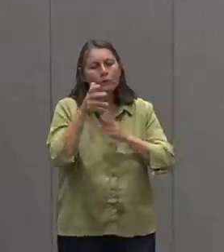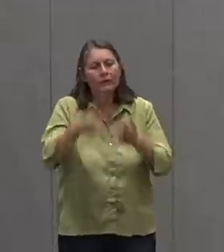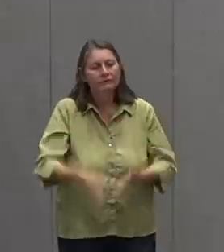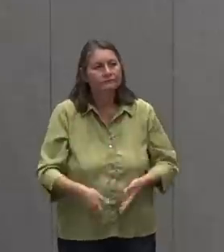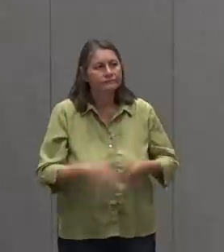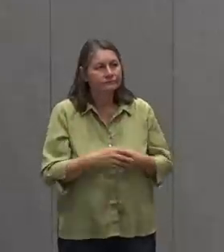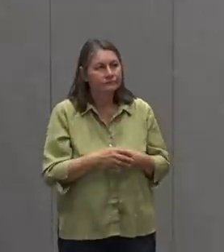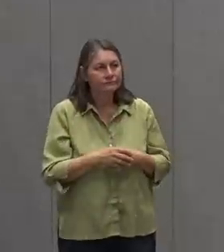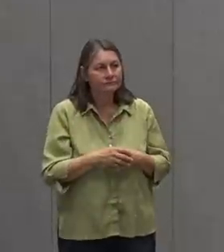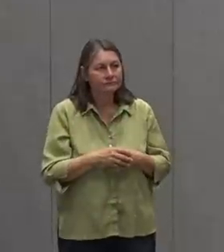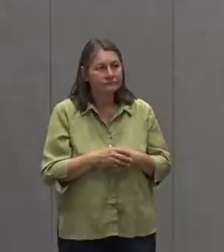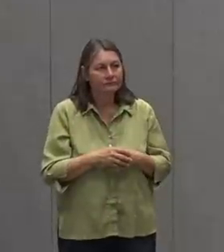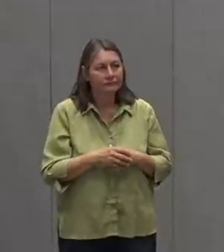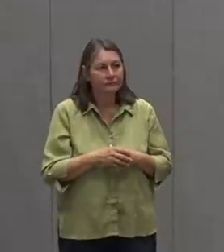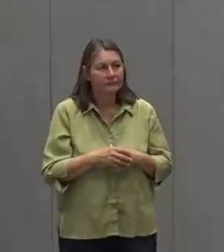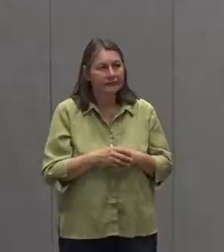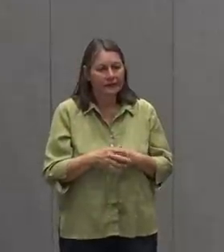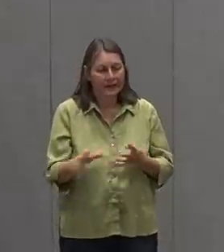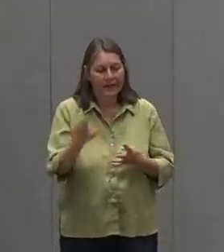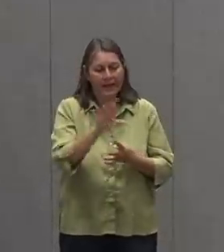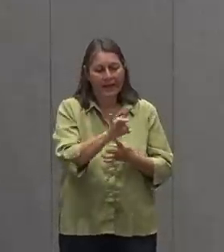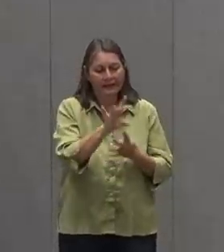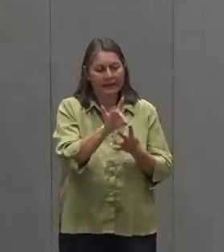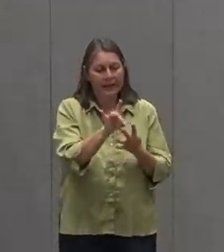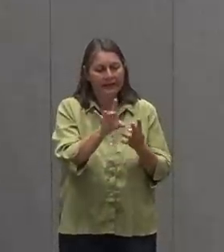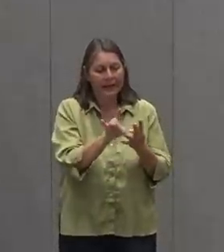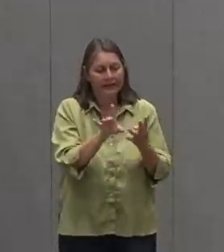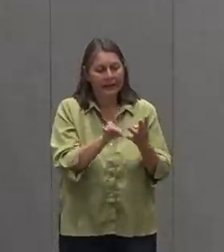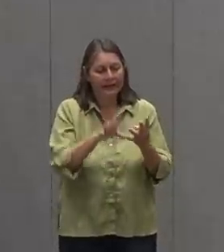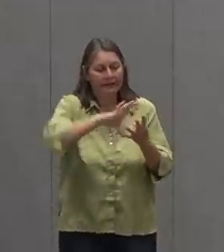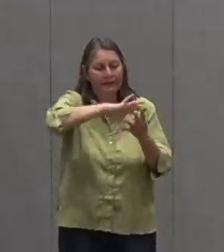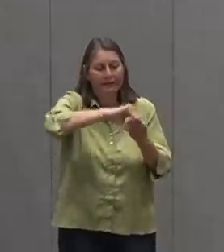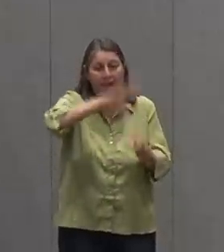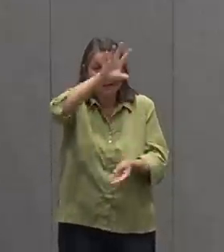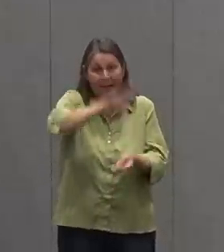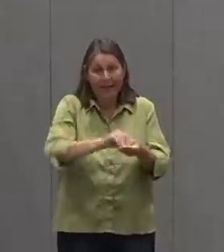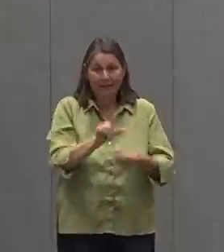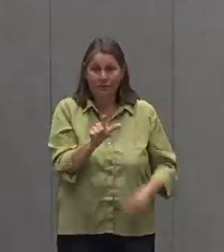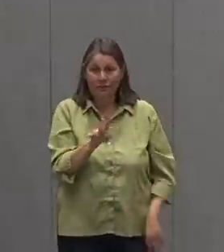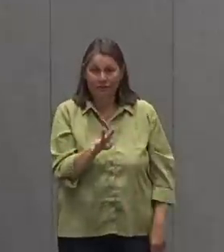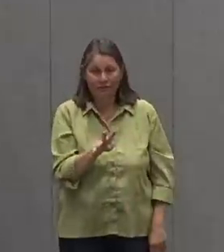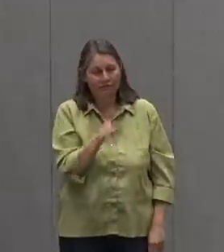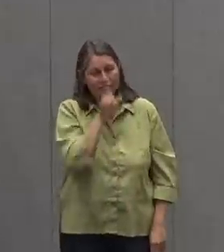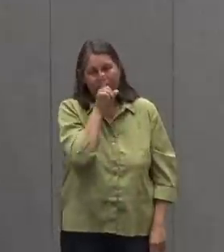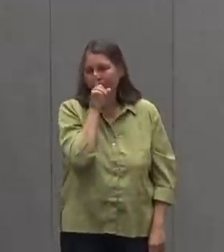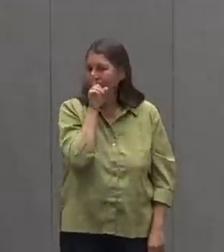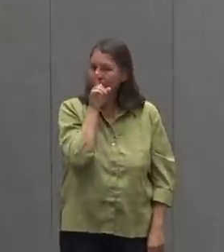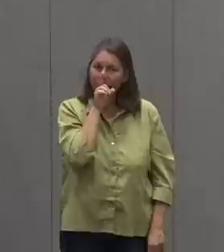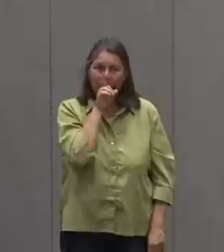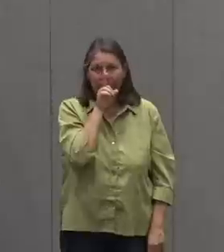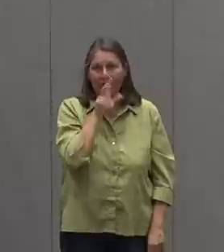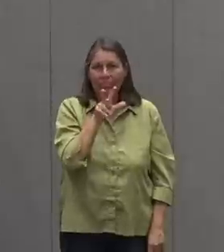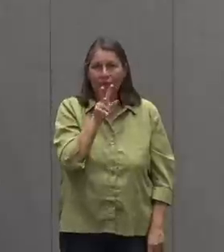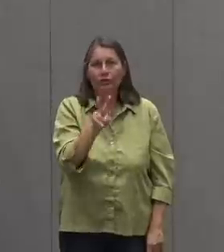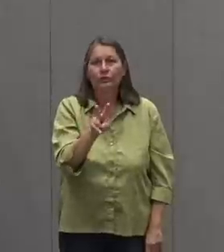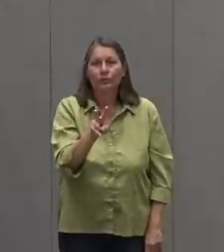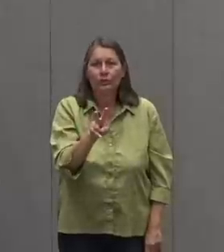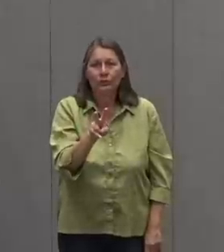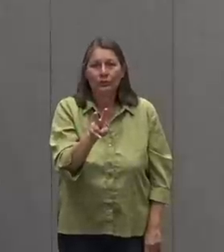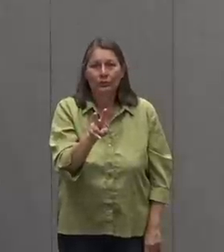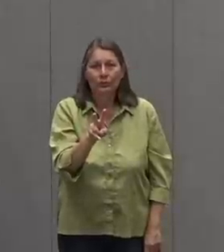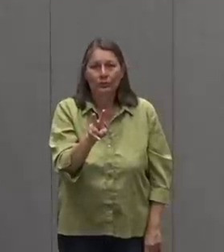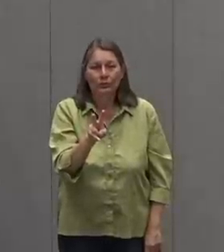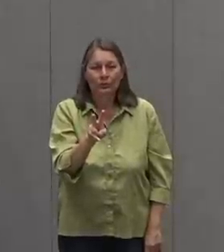8 plus 8 plus 8 plus 8 is not 24. It is 32. Witness 3 stalled